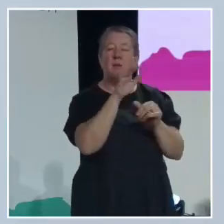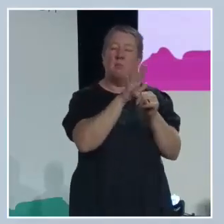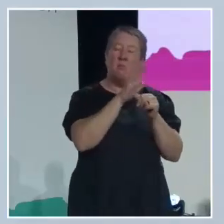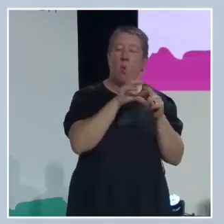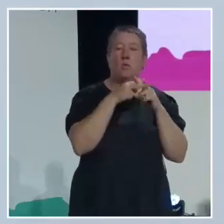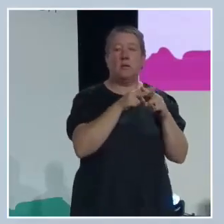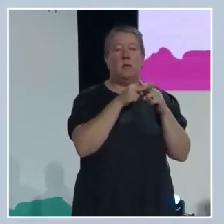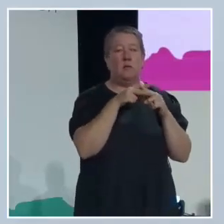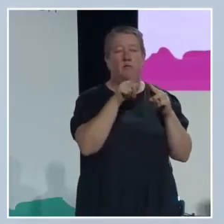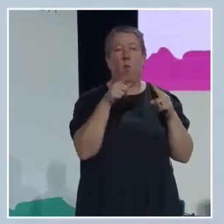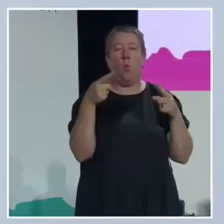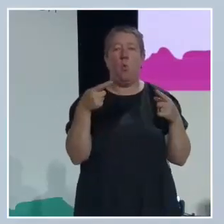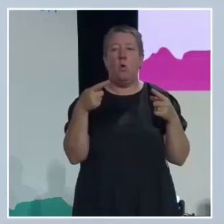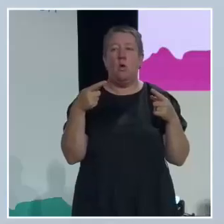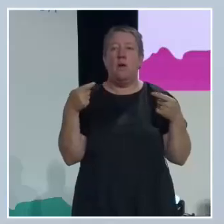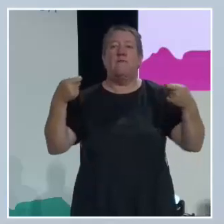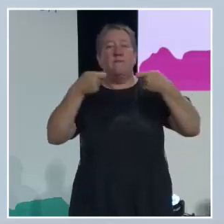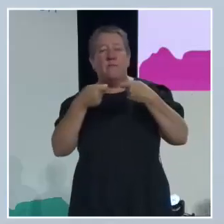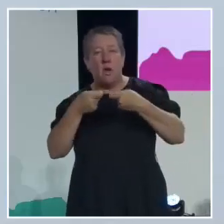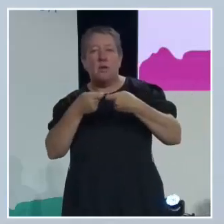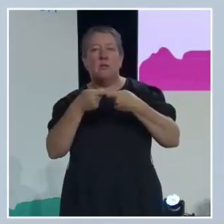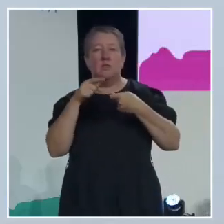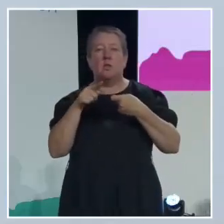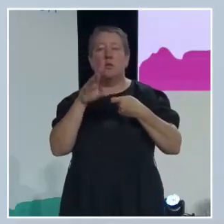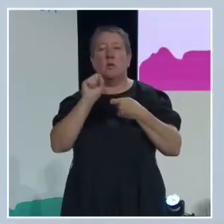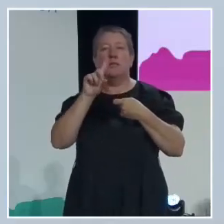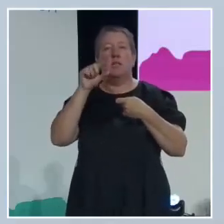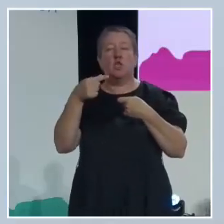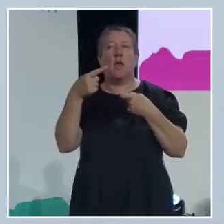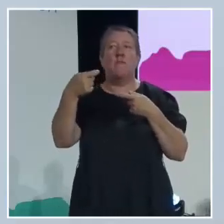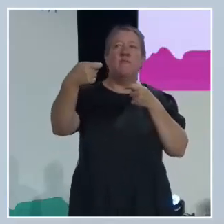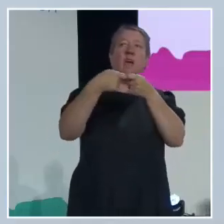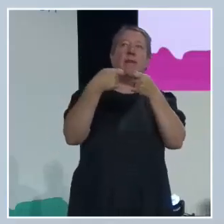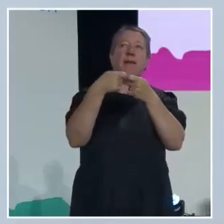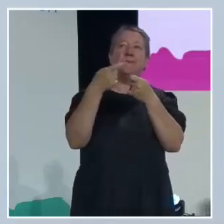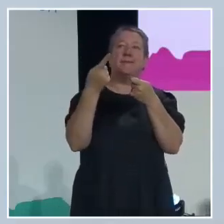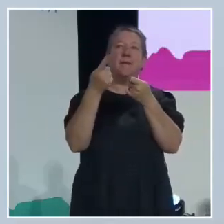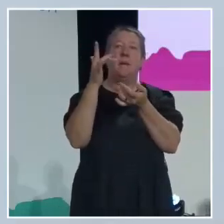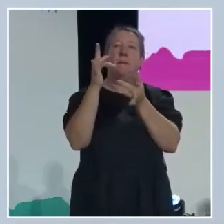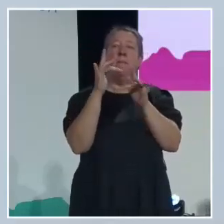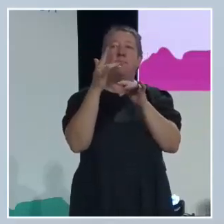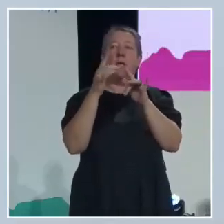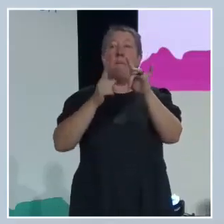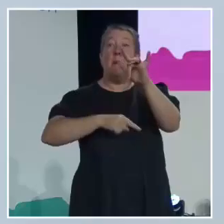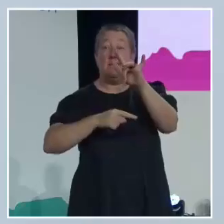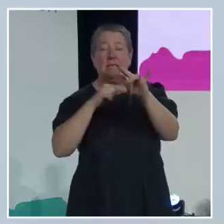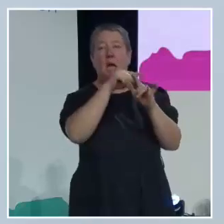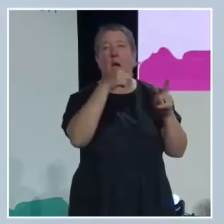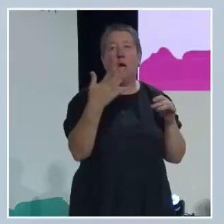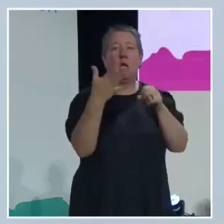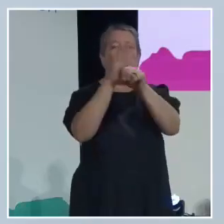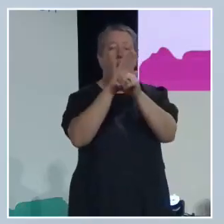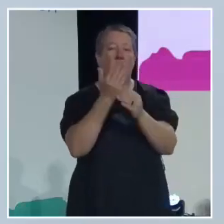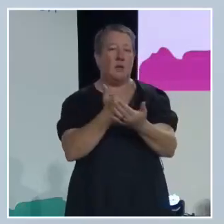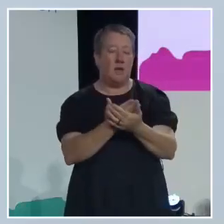financing to bridge the gap on the SDG financing. So last but not least, once again, let me join the